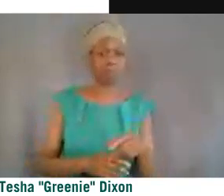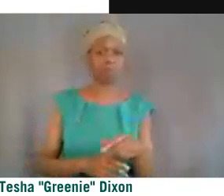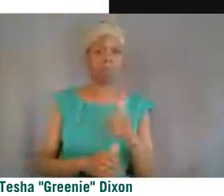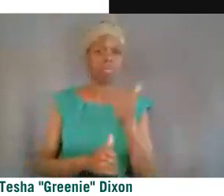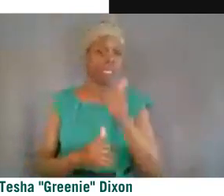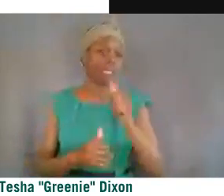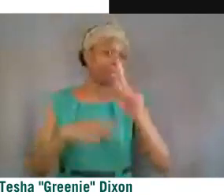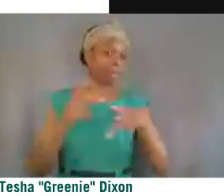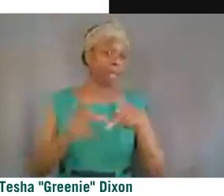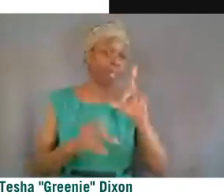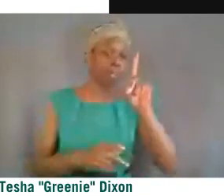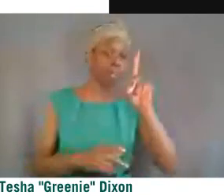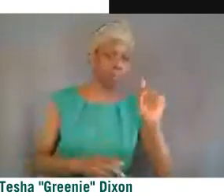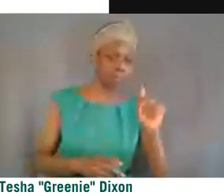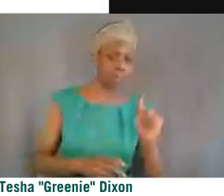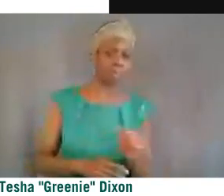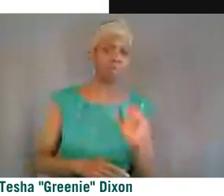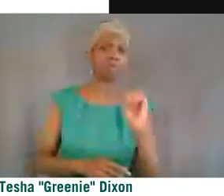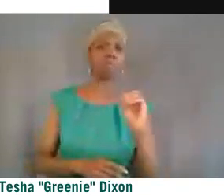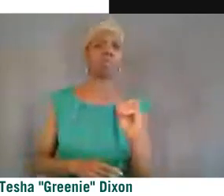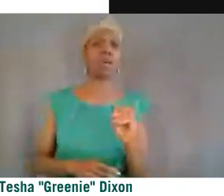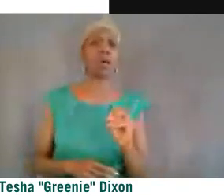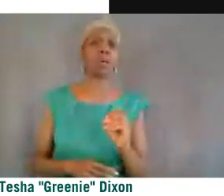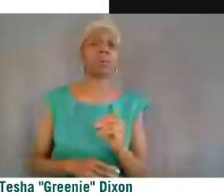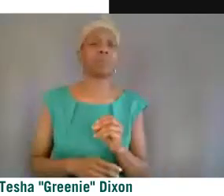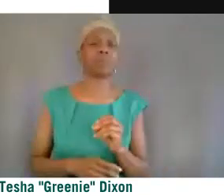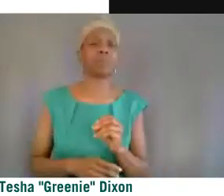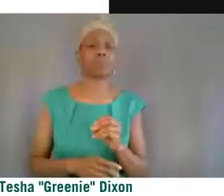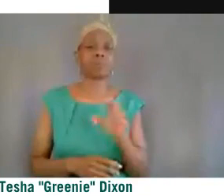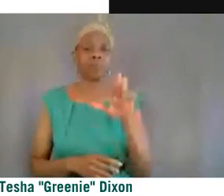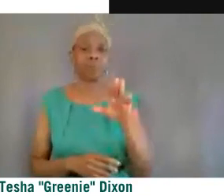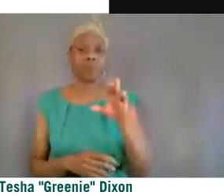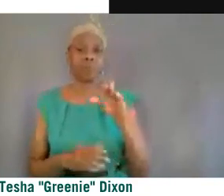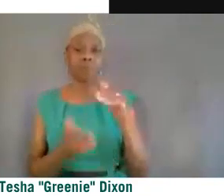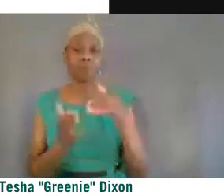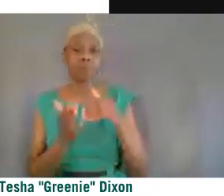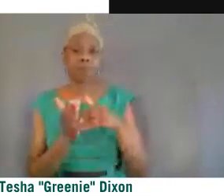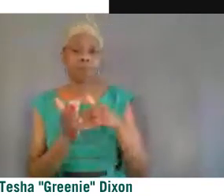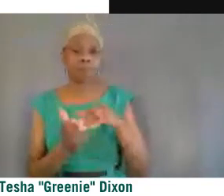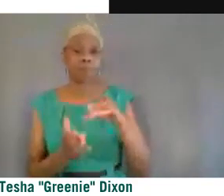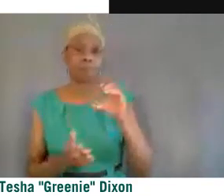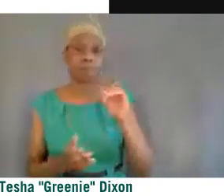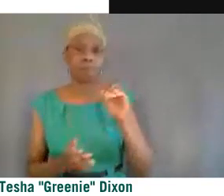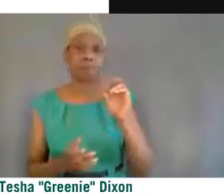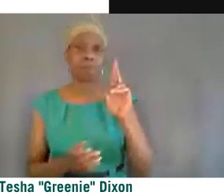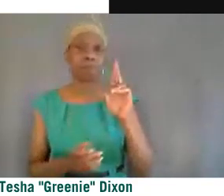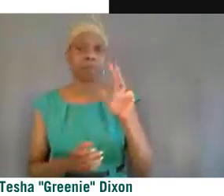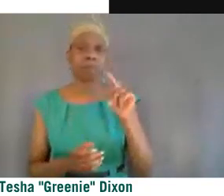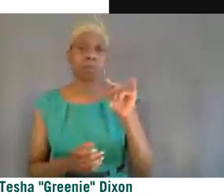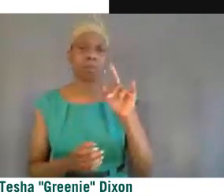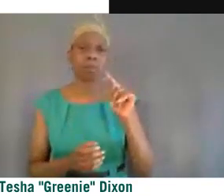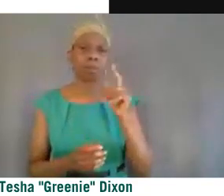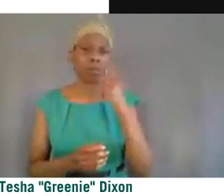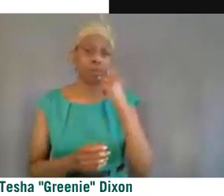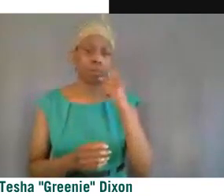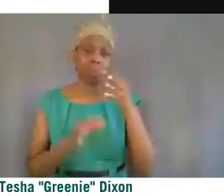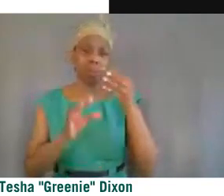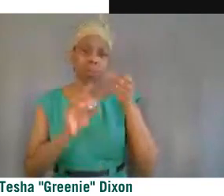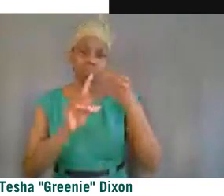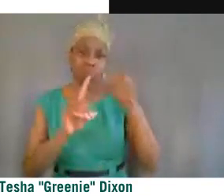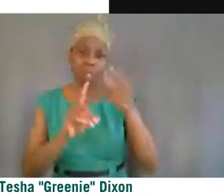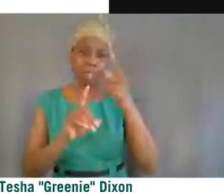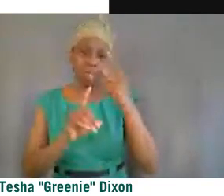of disability. And so, Dr. Norris, could you just sort of describe a little bit around shared decision-making and